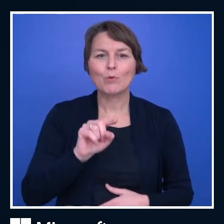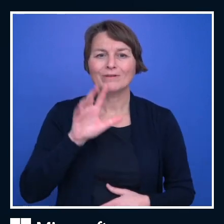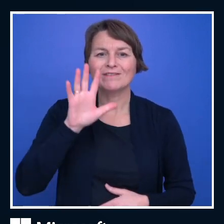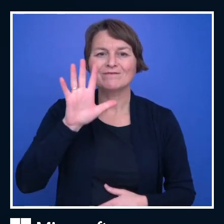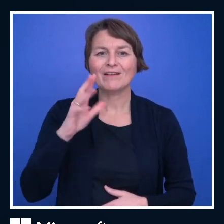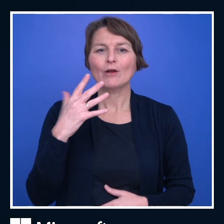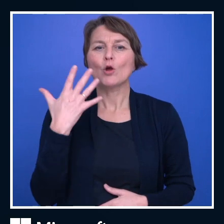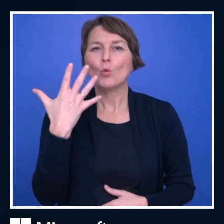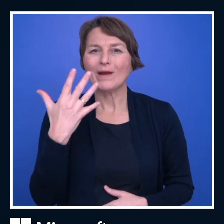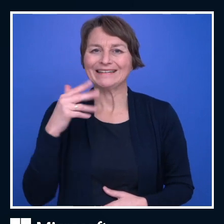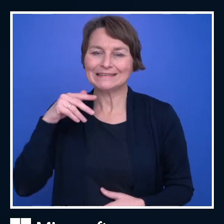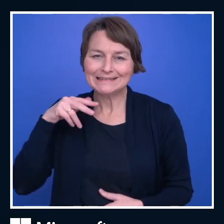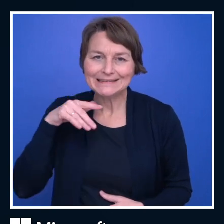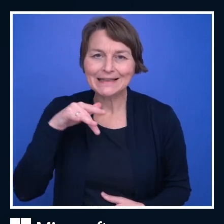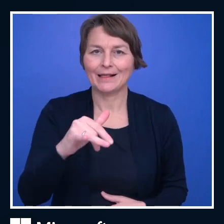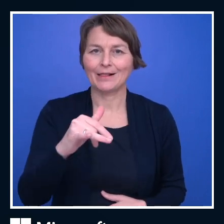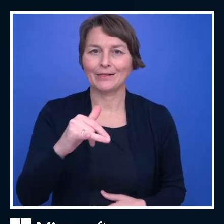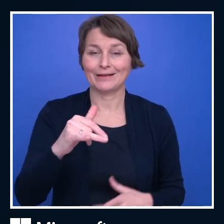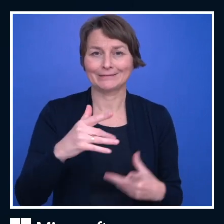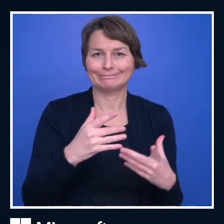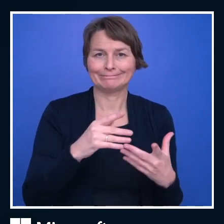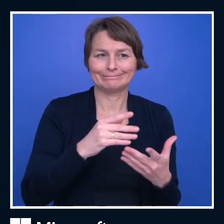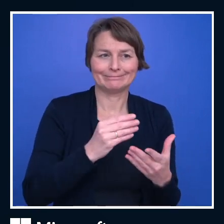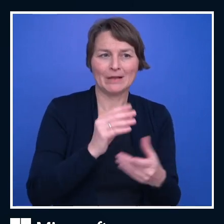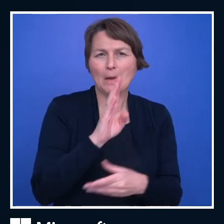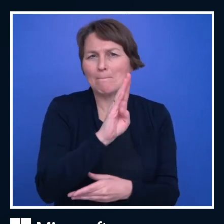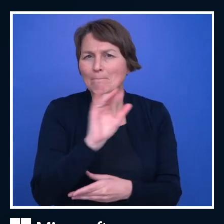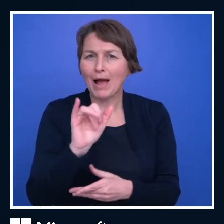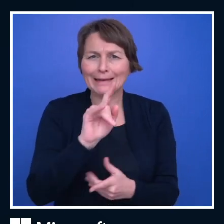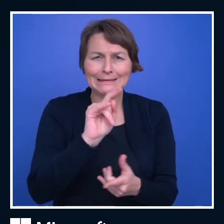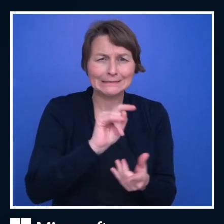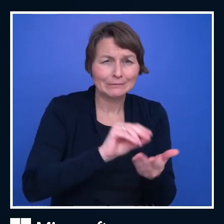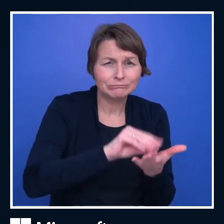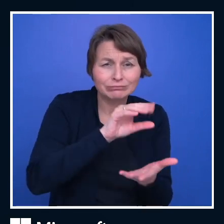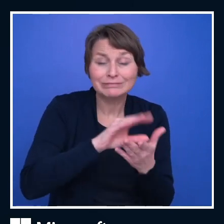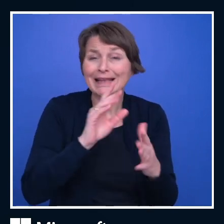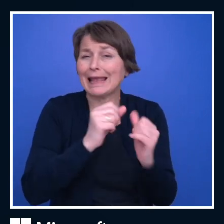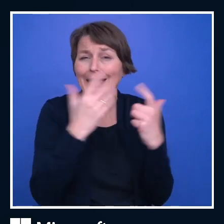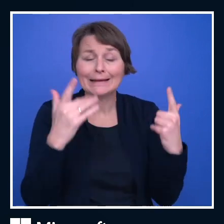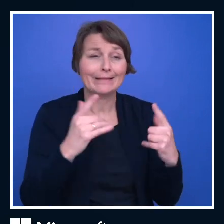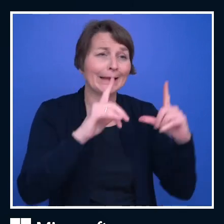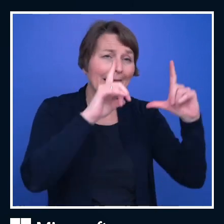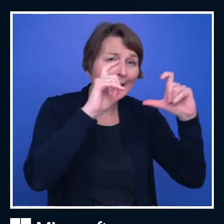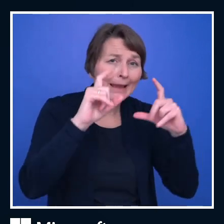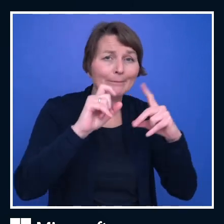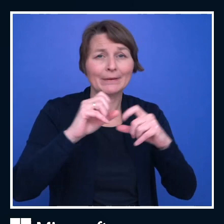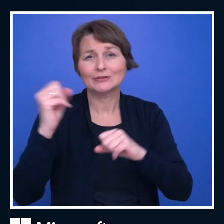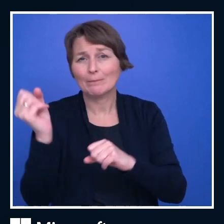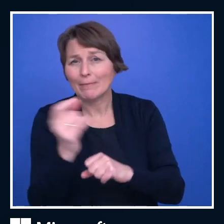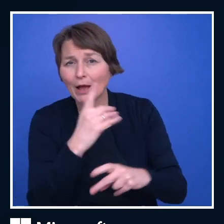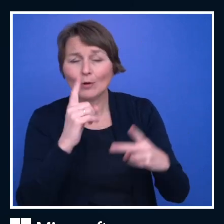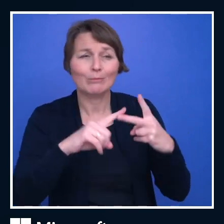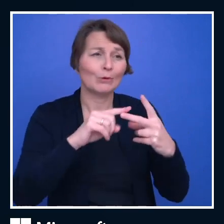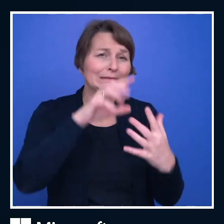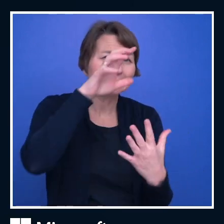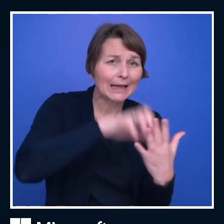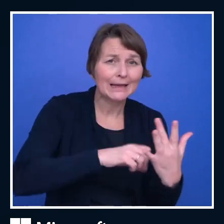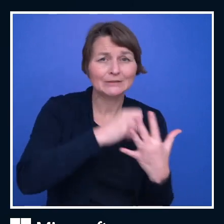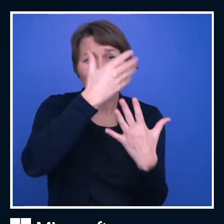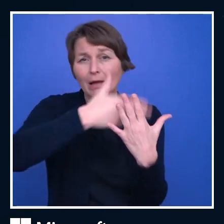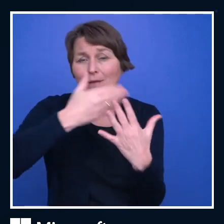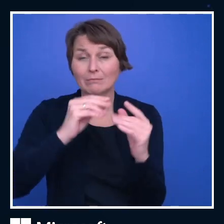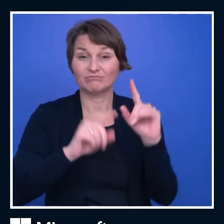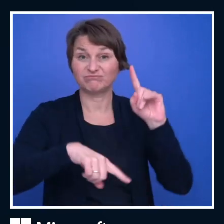like PDFs, images, videos, audio files, PowerPoint decks, and so on. And in fact, there's